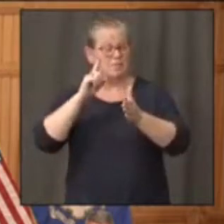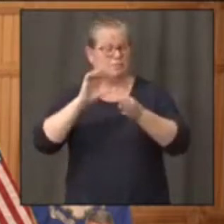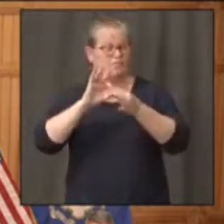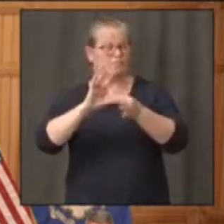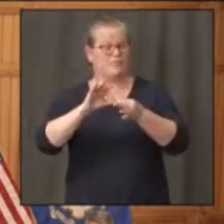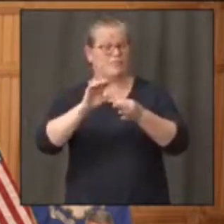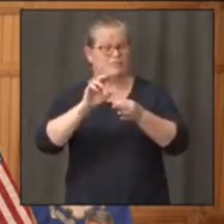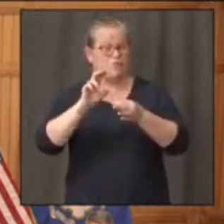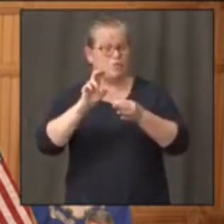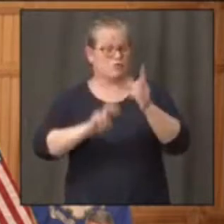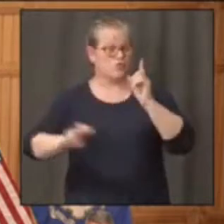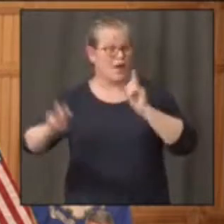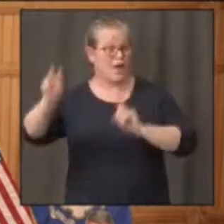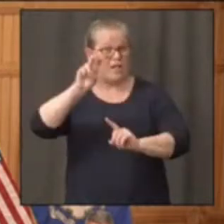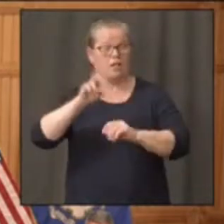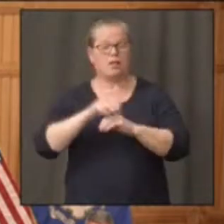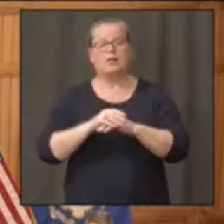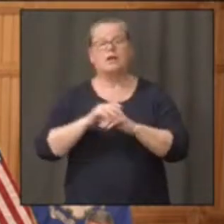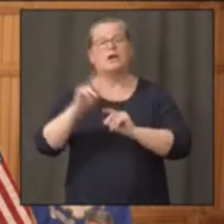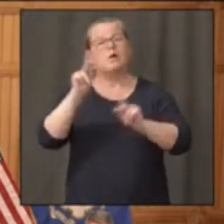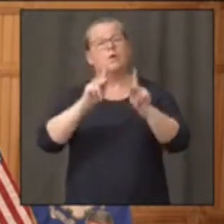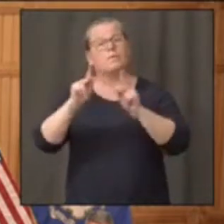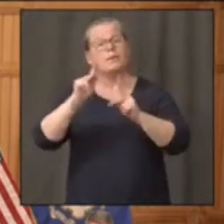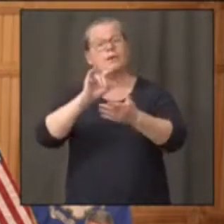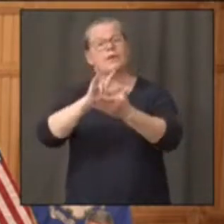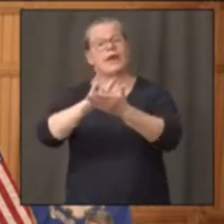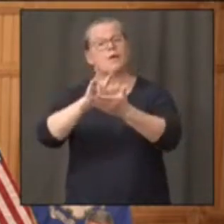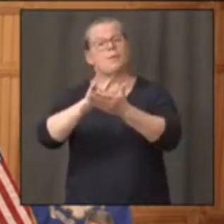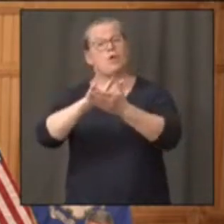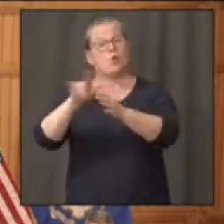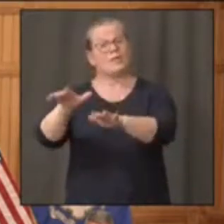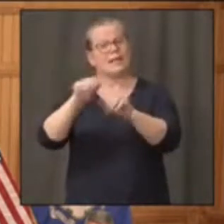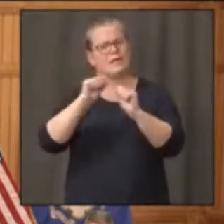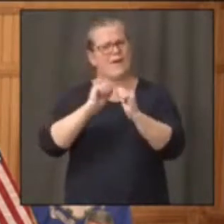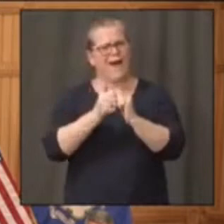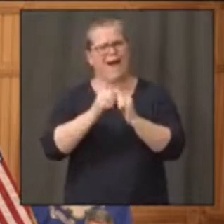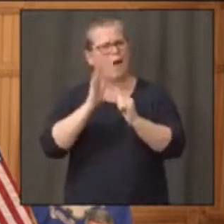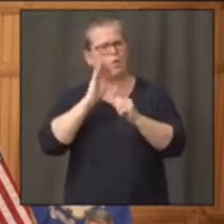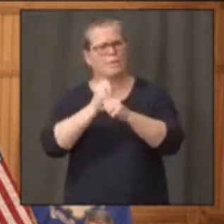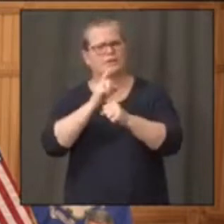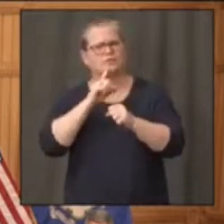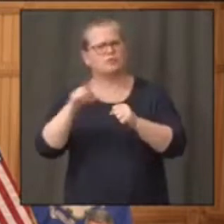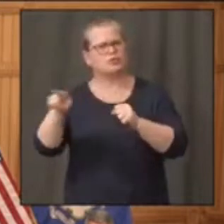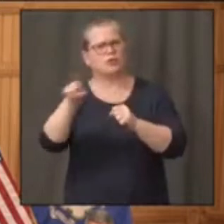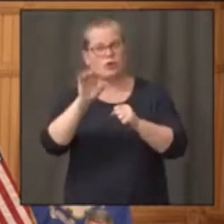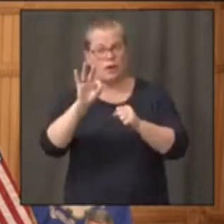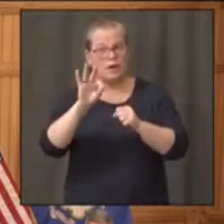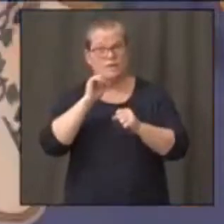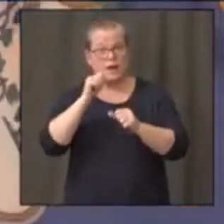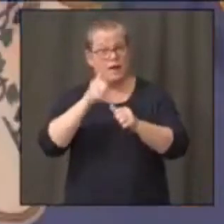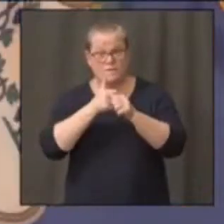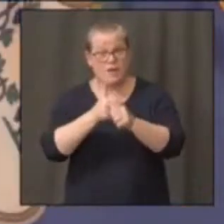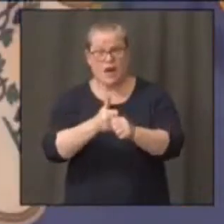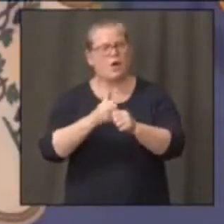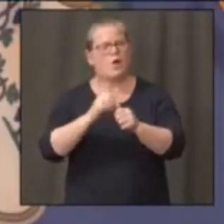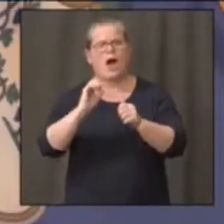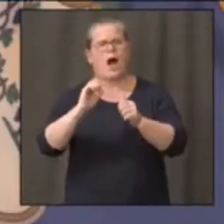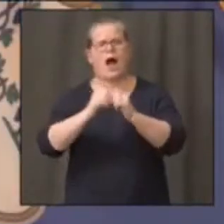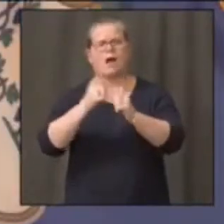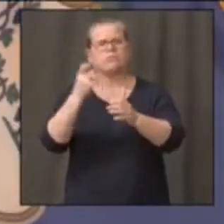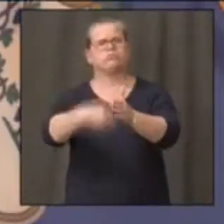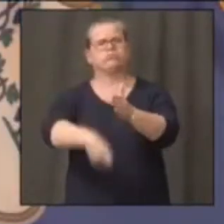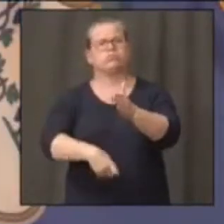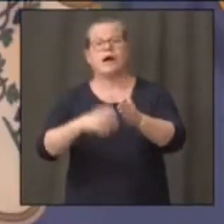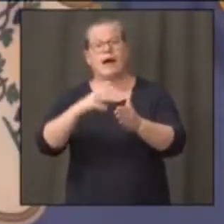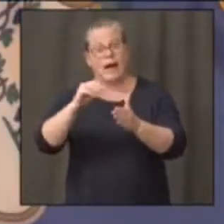And is it possible that someone could get tested before arriving or after to avoid the quarantine completely? Yes, you can get tested and